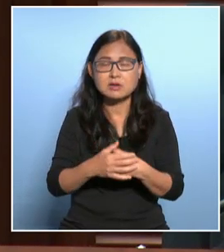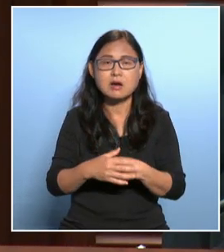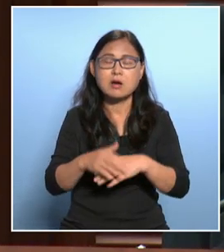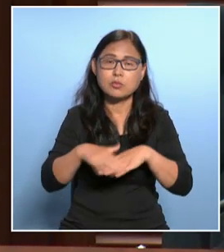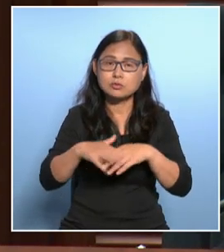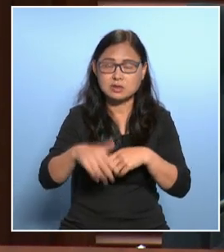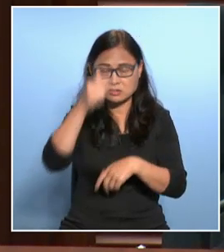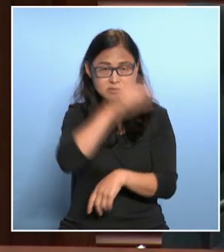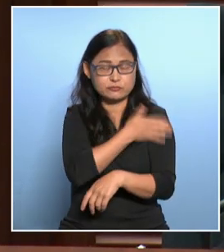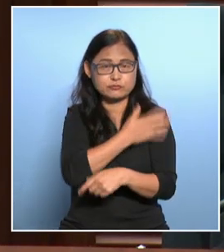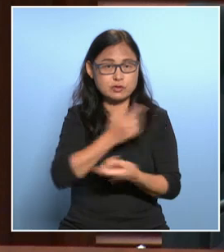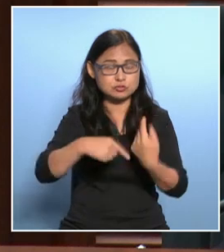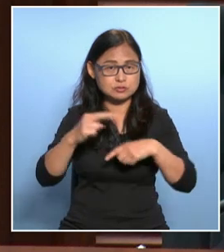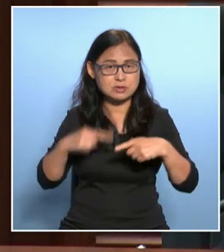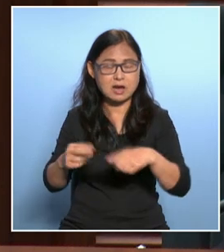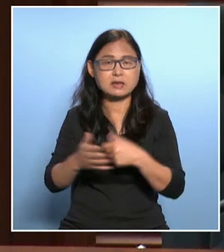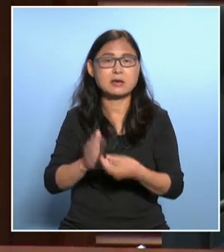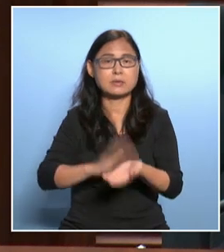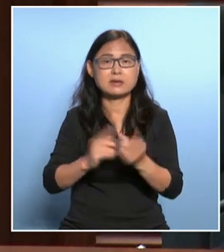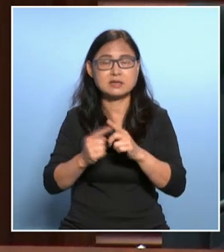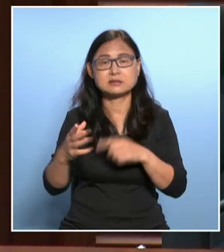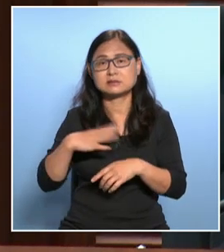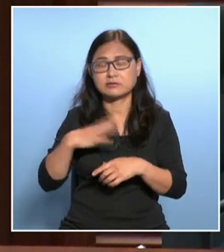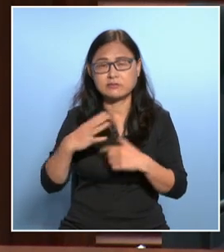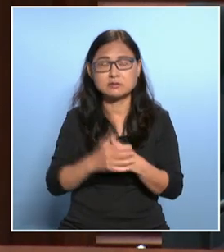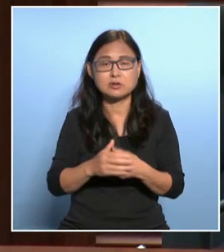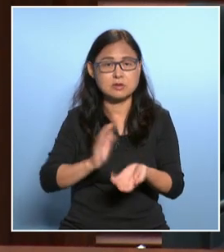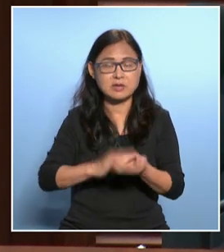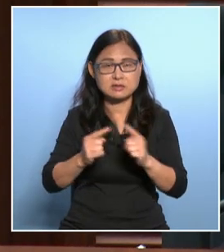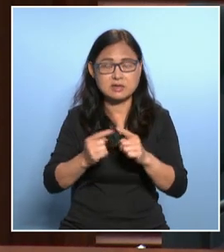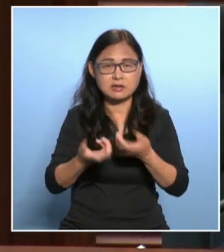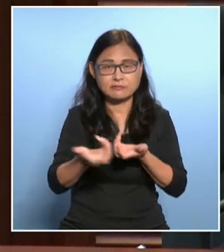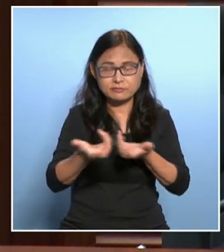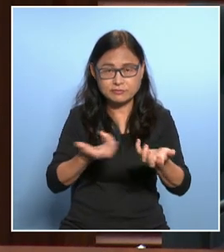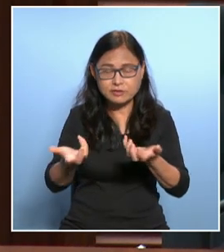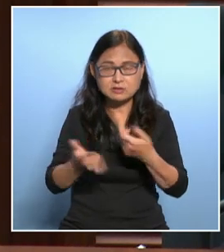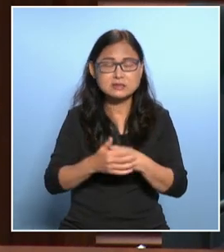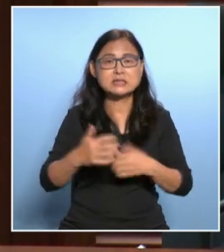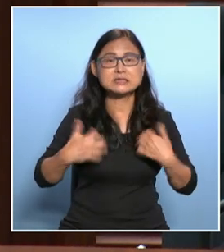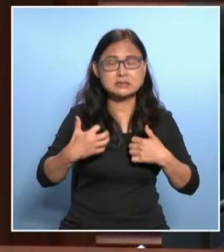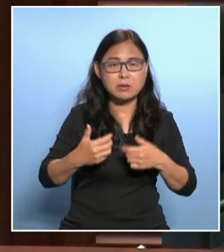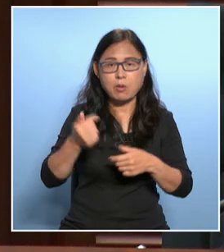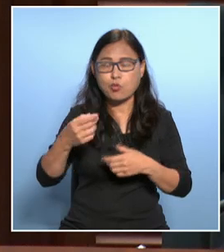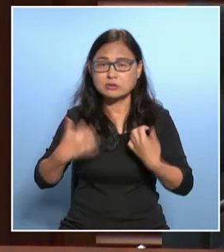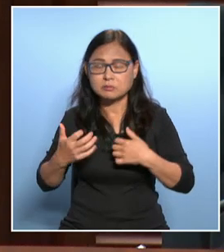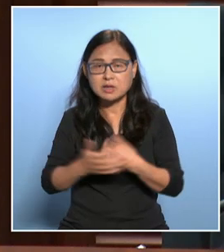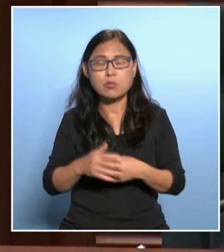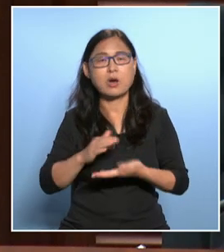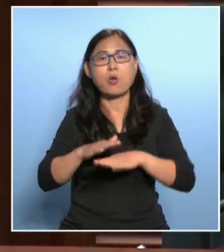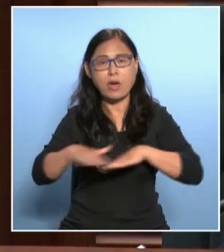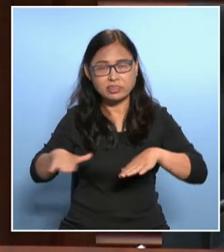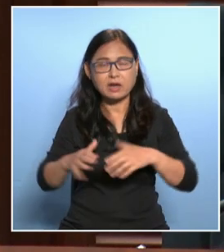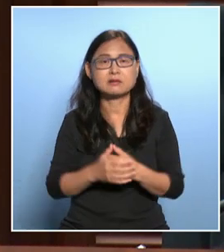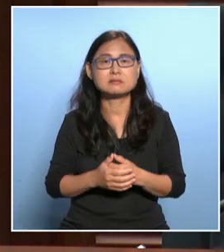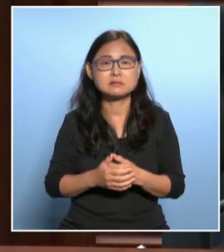secondary health care, we provide more complicated cases, and